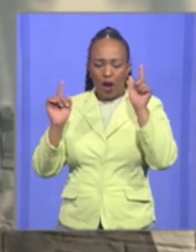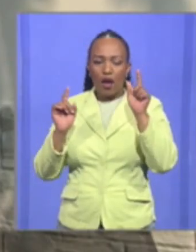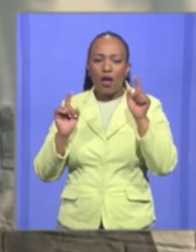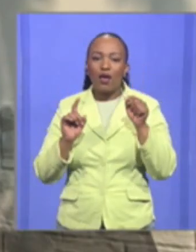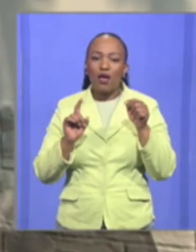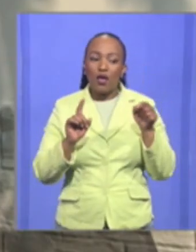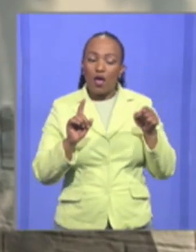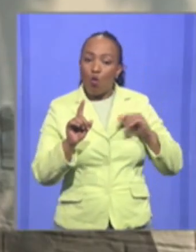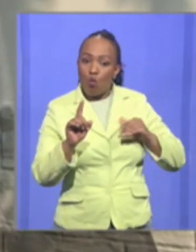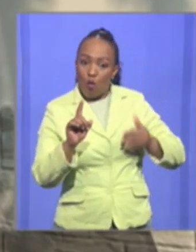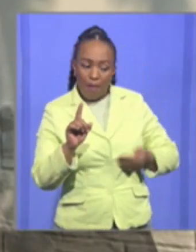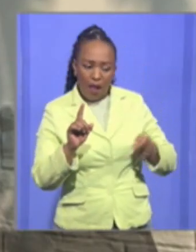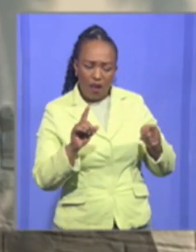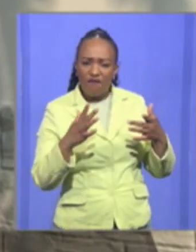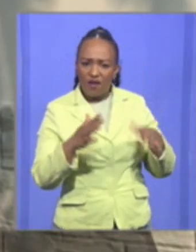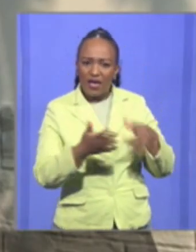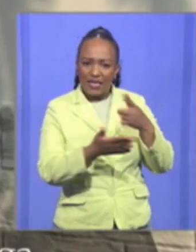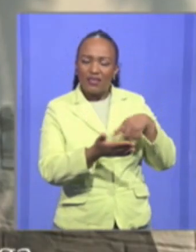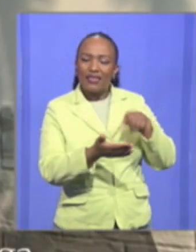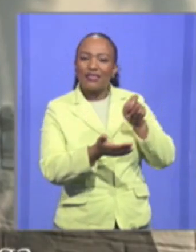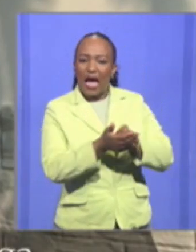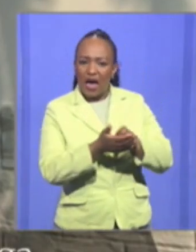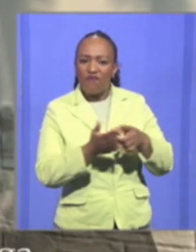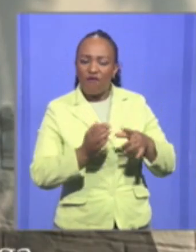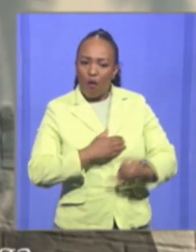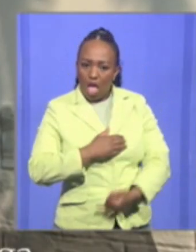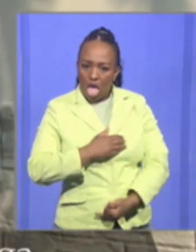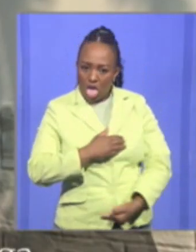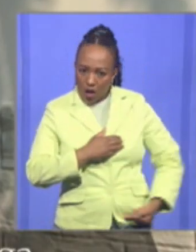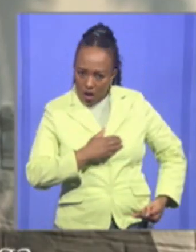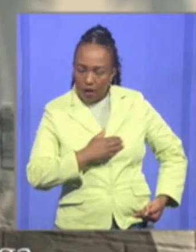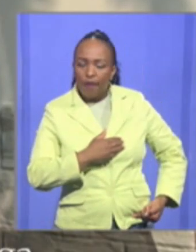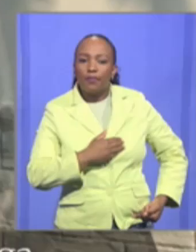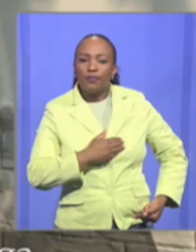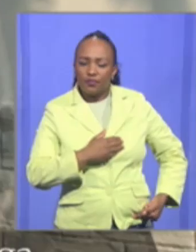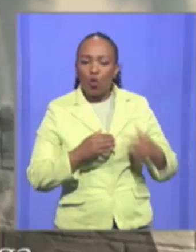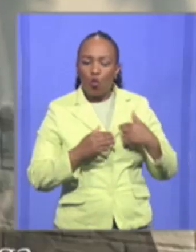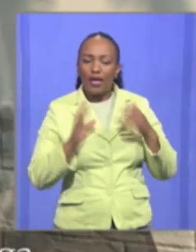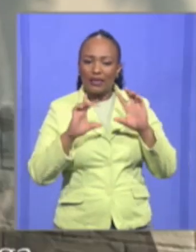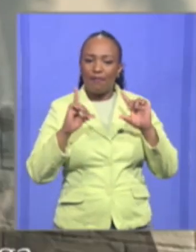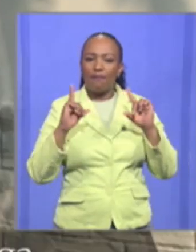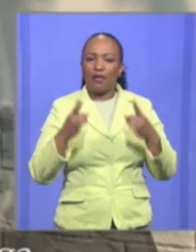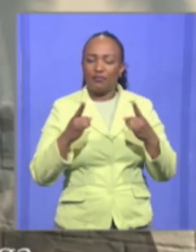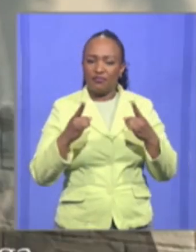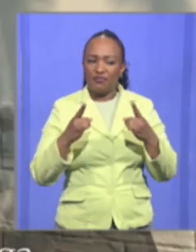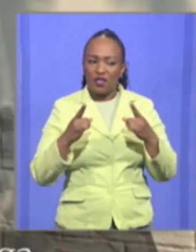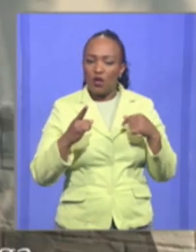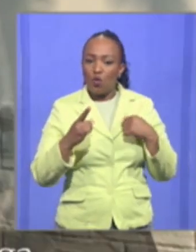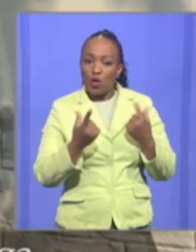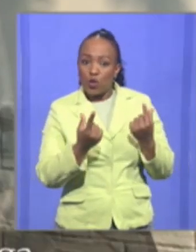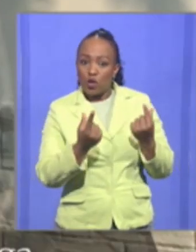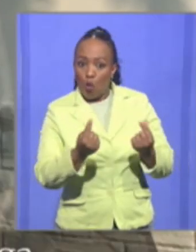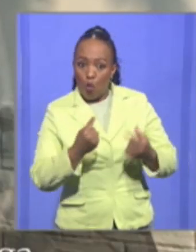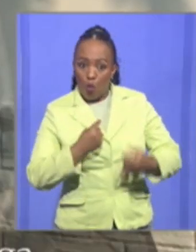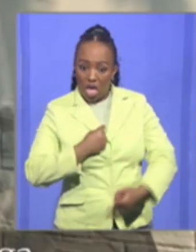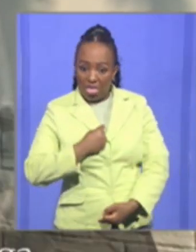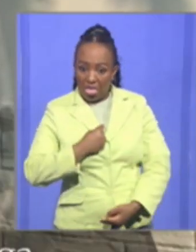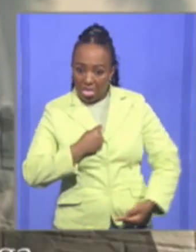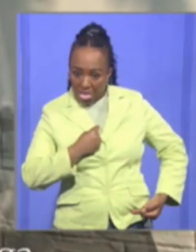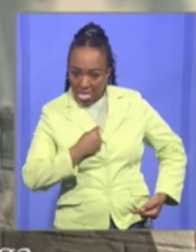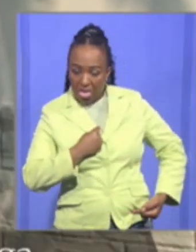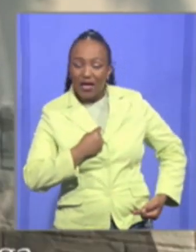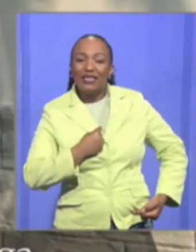signed the consent for the operation. And basically, as the department, normally when we conduct an operation,